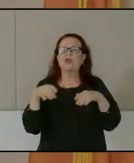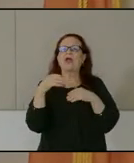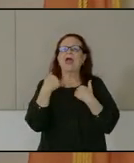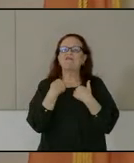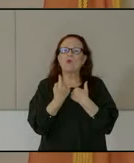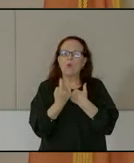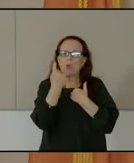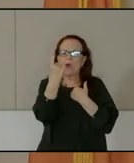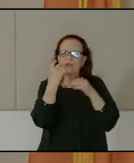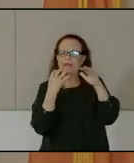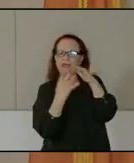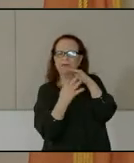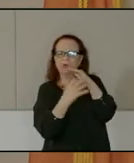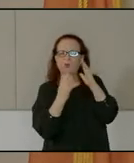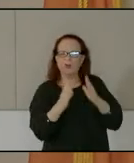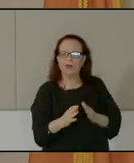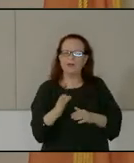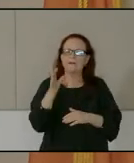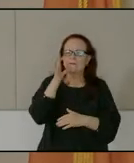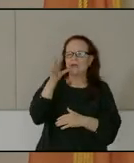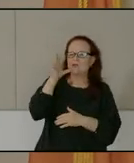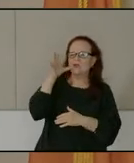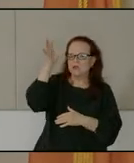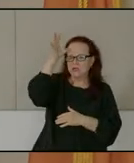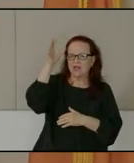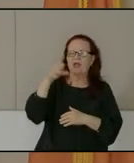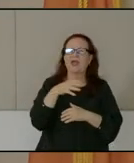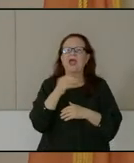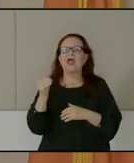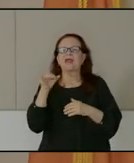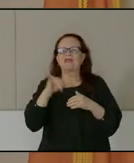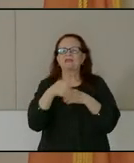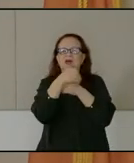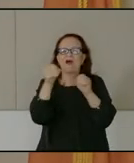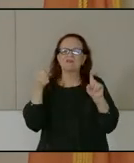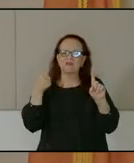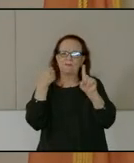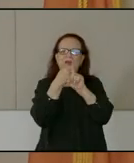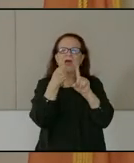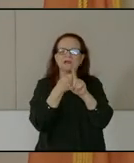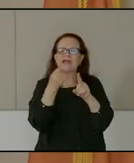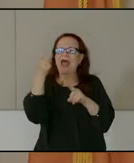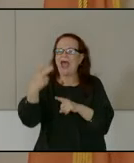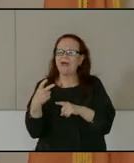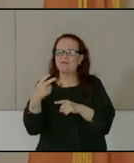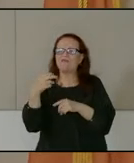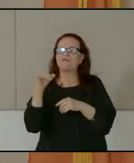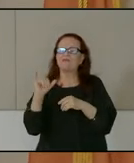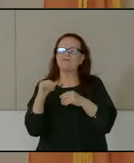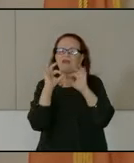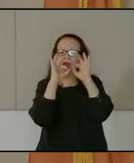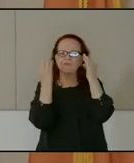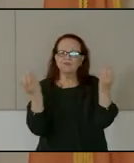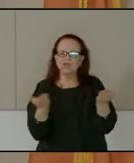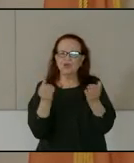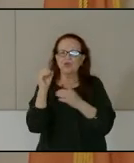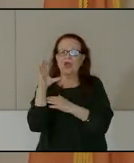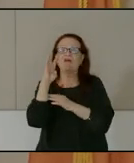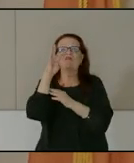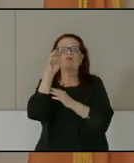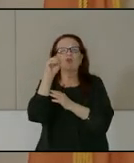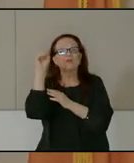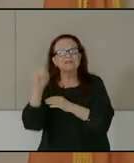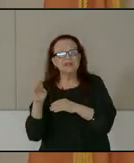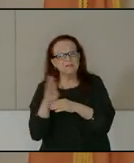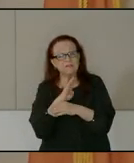immigrant parent, meaning this office is gonna impact almost half of the families here in Orange County. 40% of business